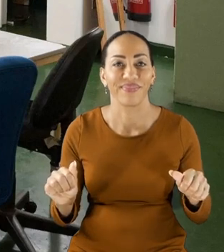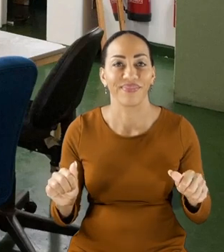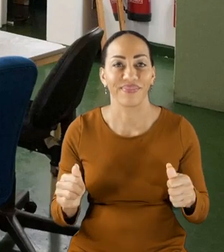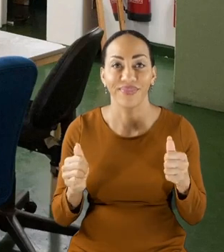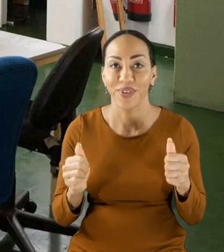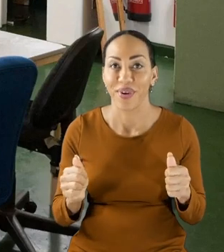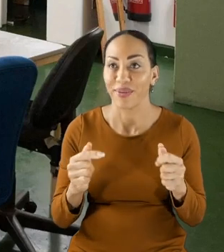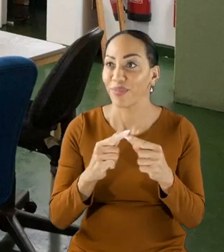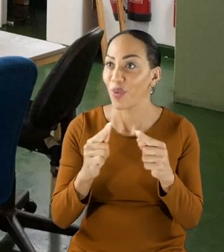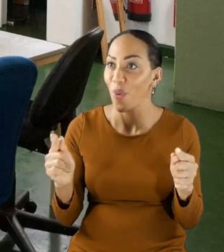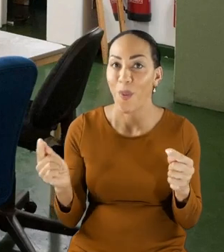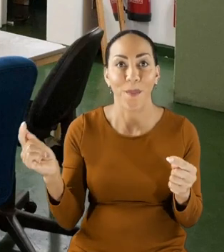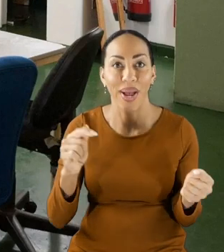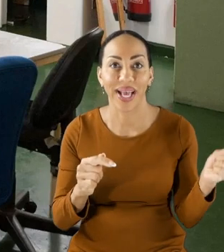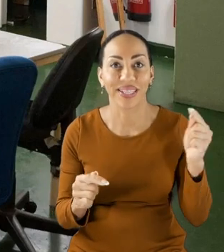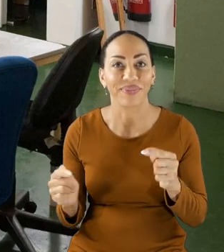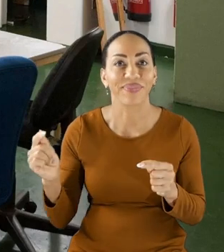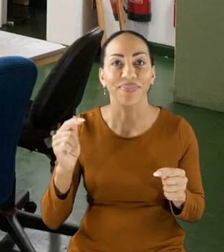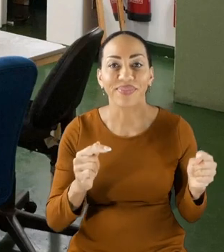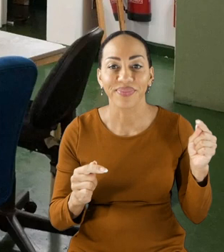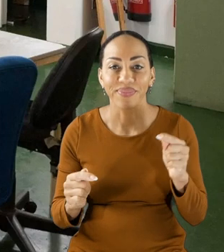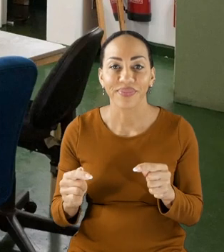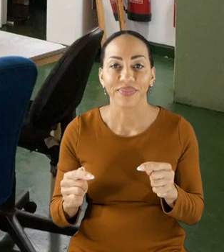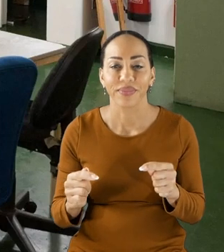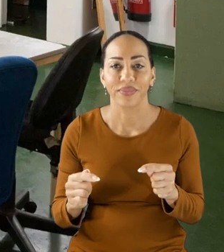Here we are. Great. Everyone's back.